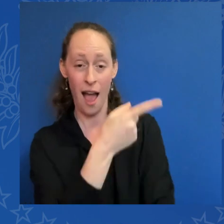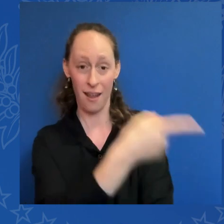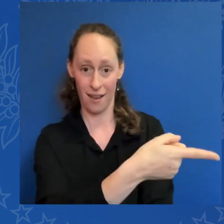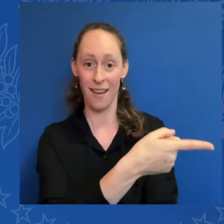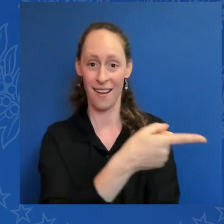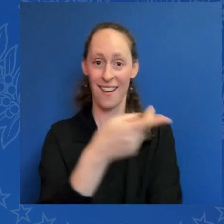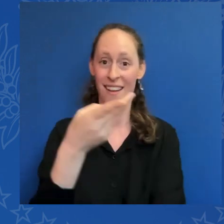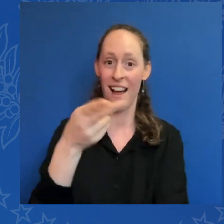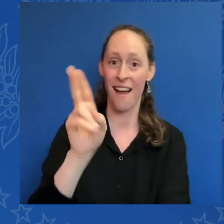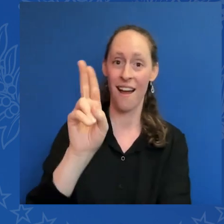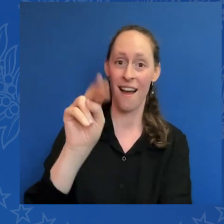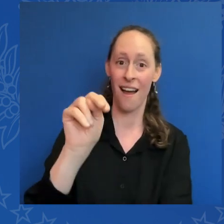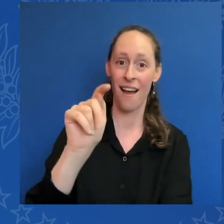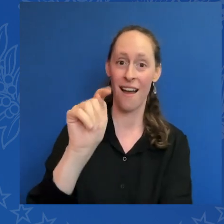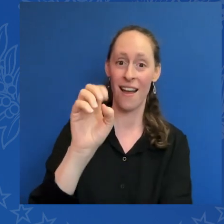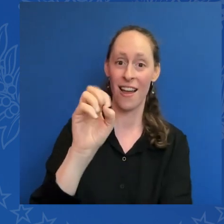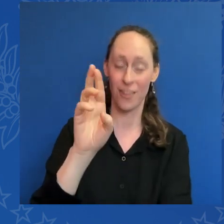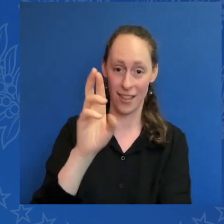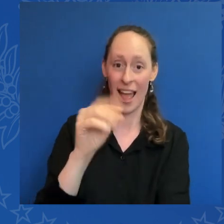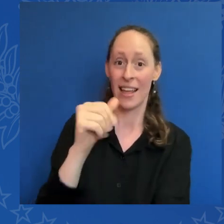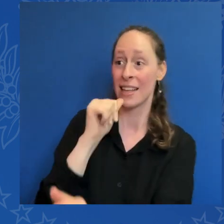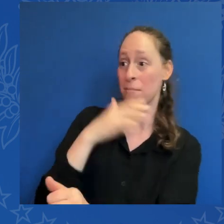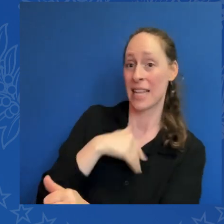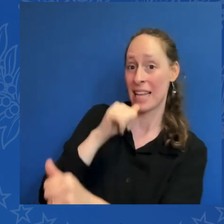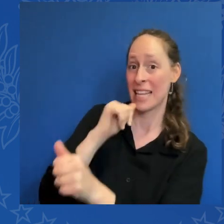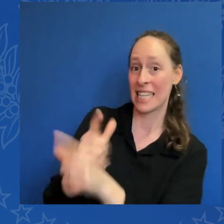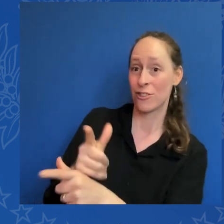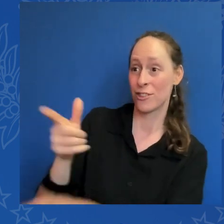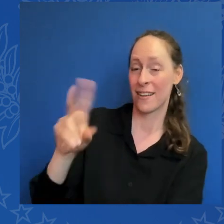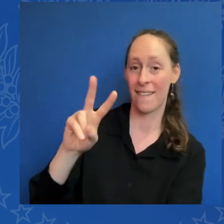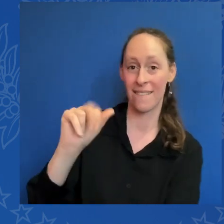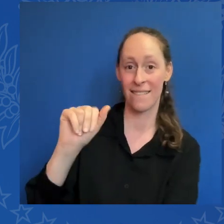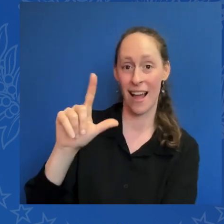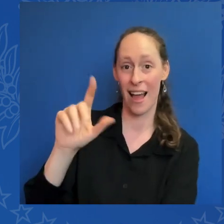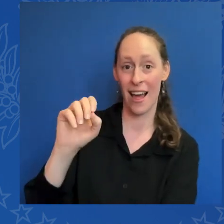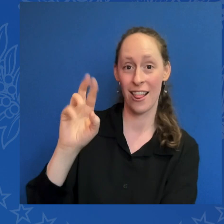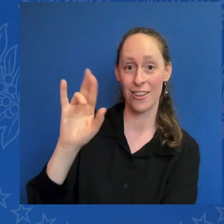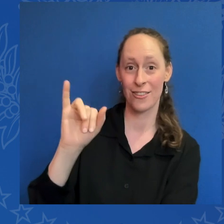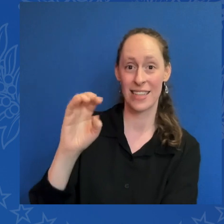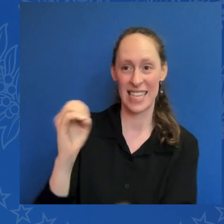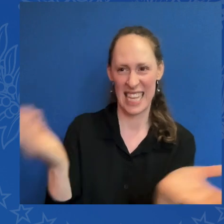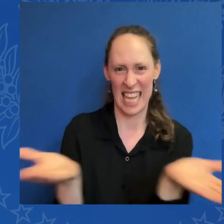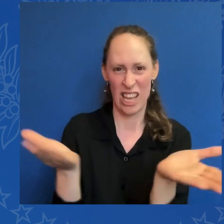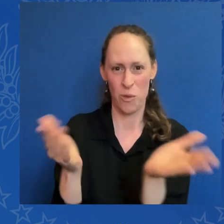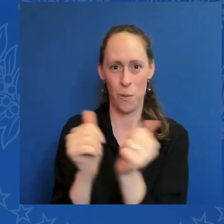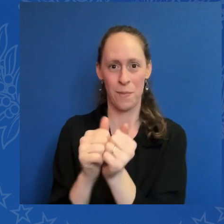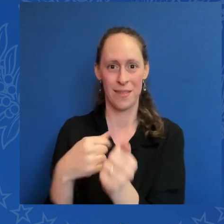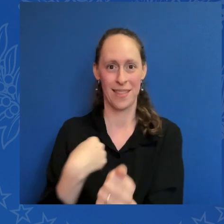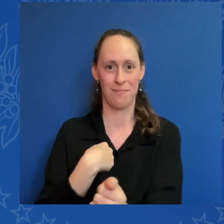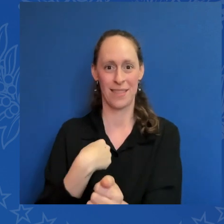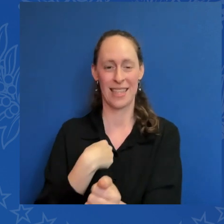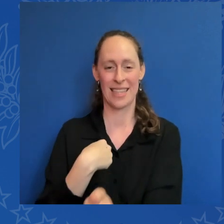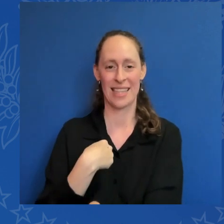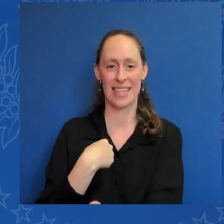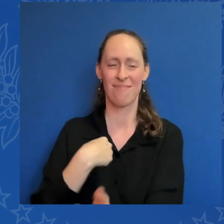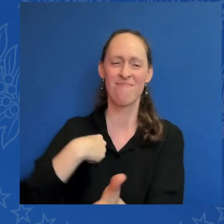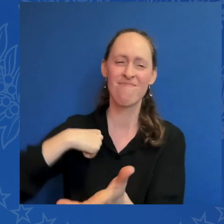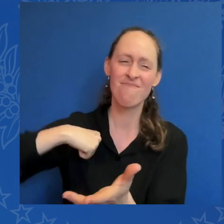And I wish our mom, Catherine Eugenia Finnegan Biden, were here today. She'd be so damn proud. You know,